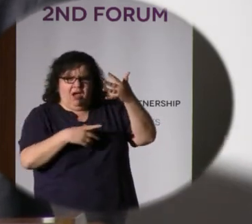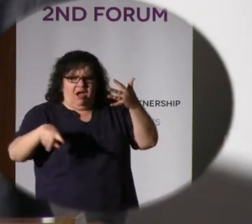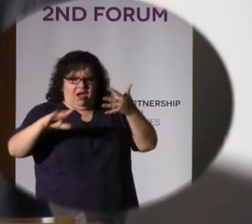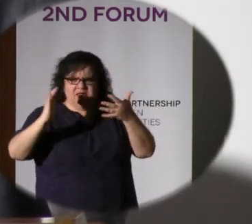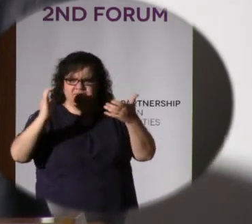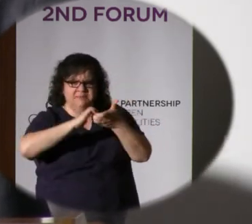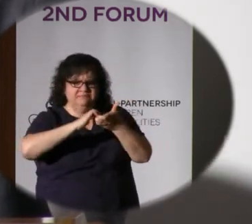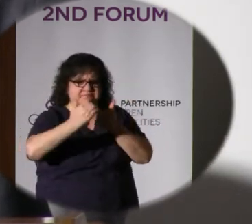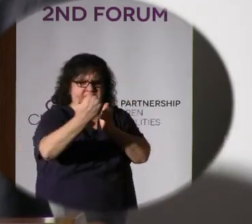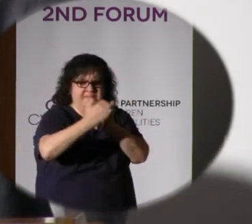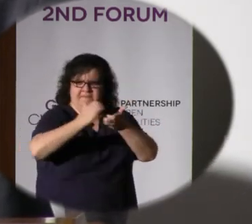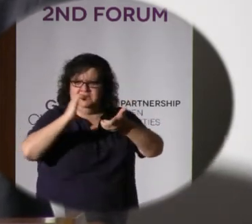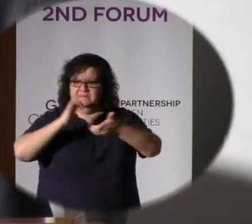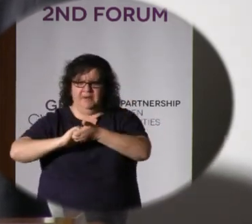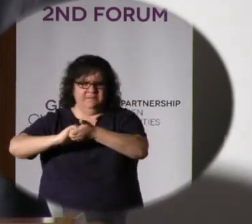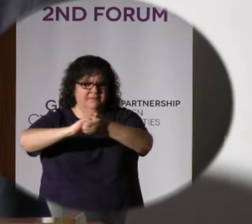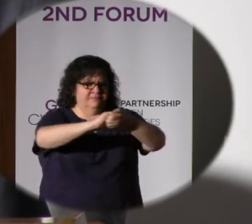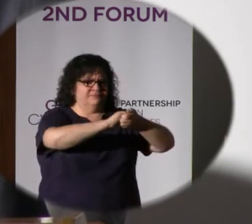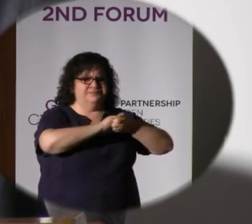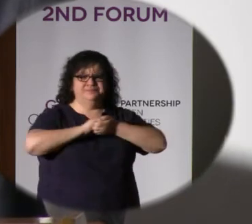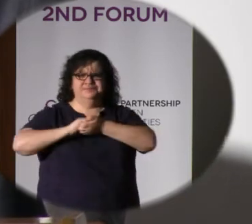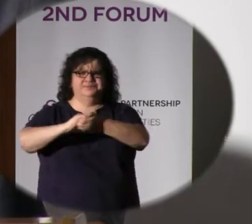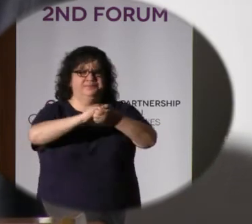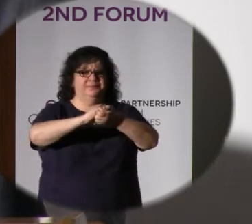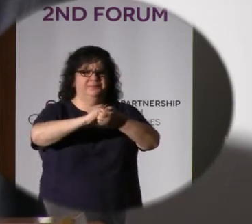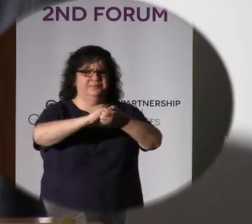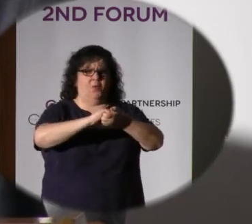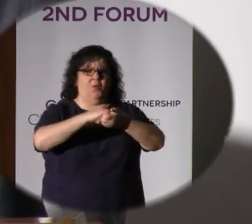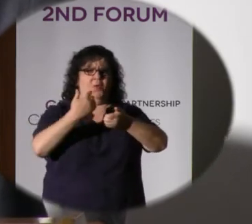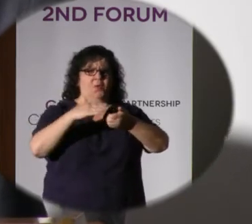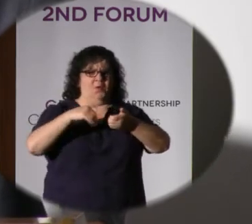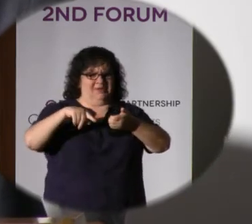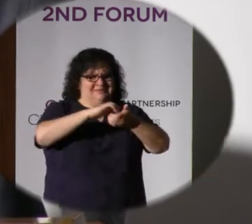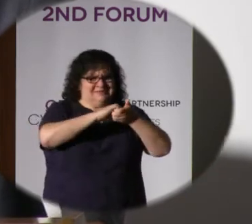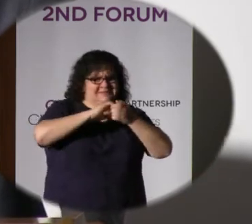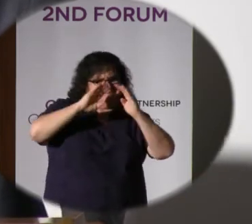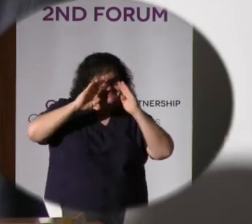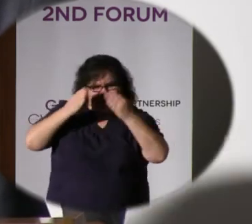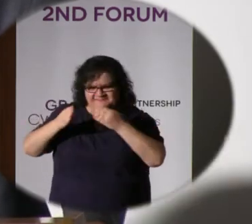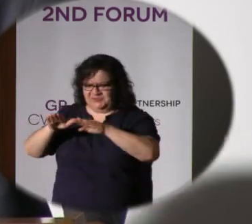achieve results for children with disabilities around the world.